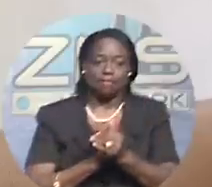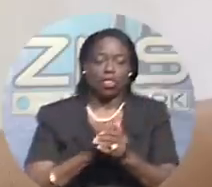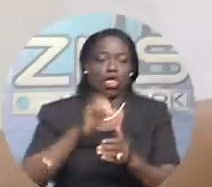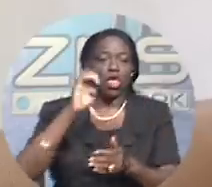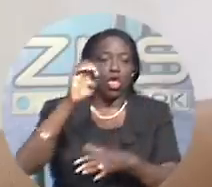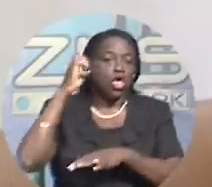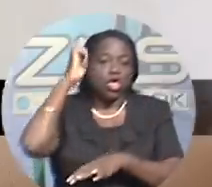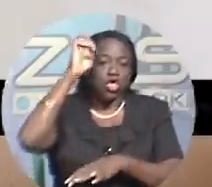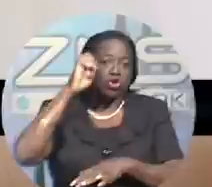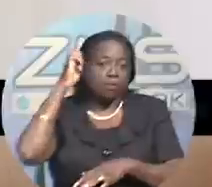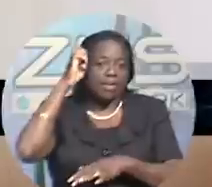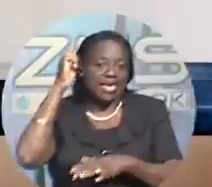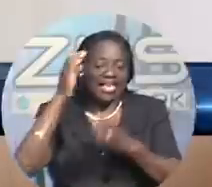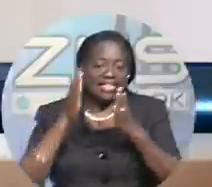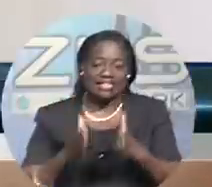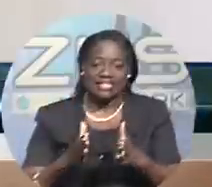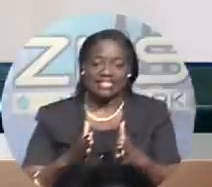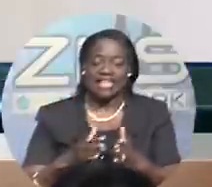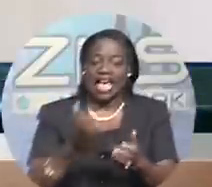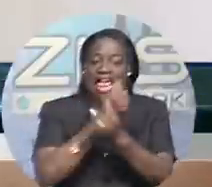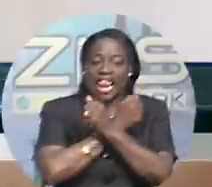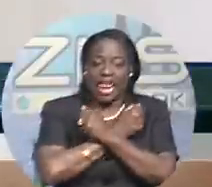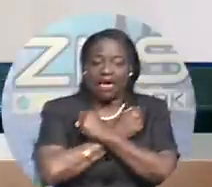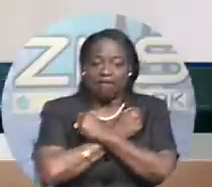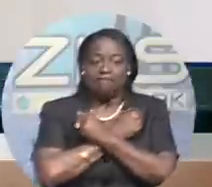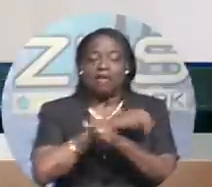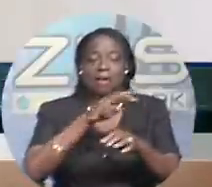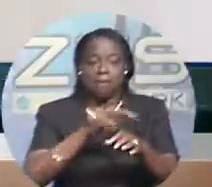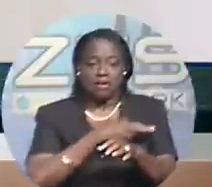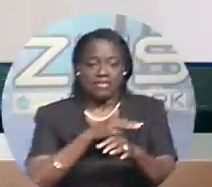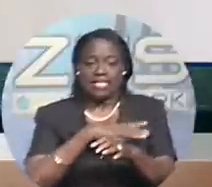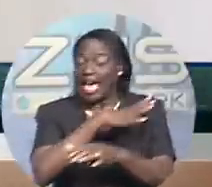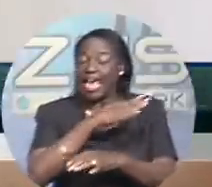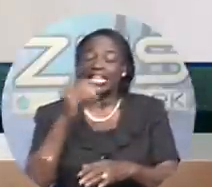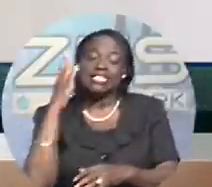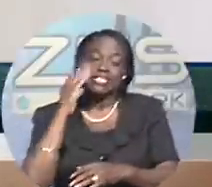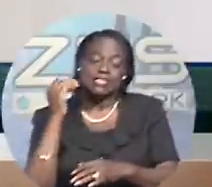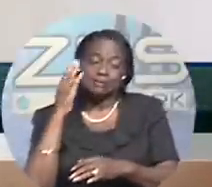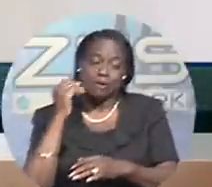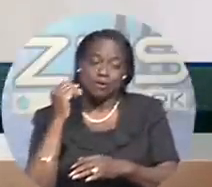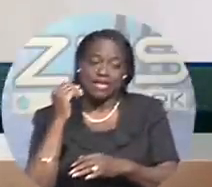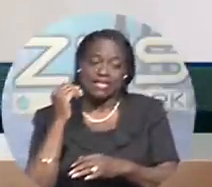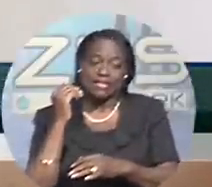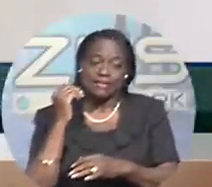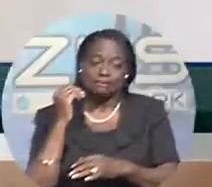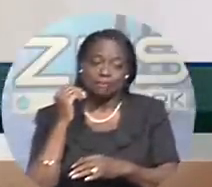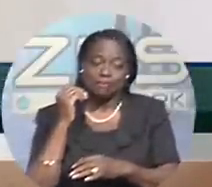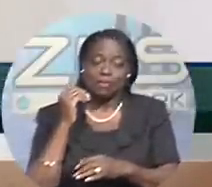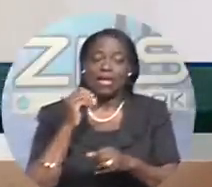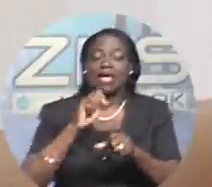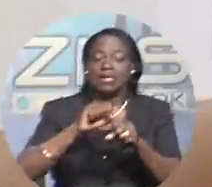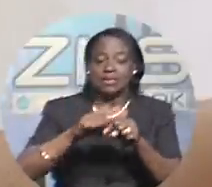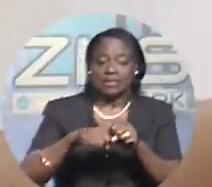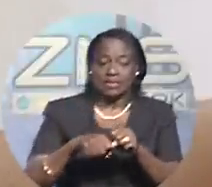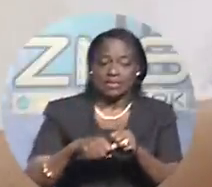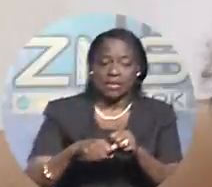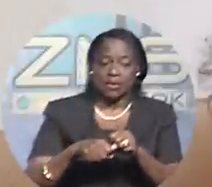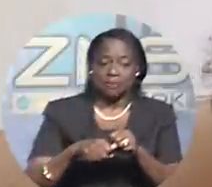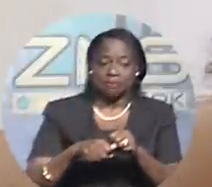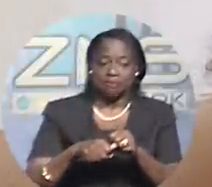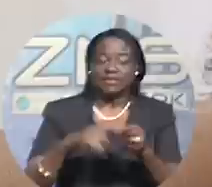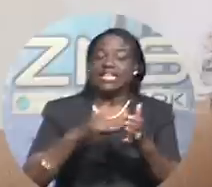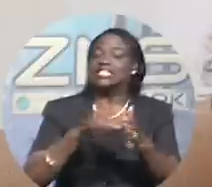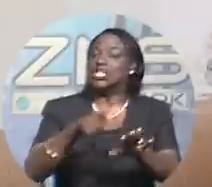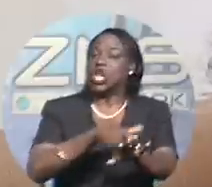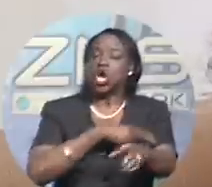Europeans, you know, love long stays and have different experience. So for us, it's long haul. It's long to